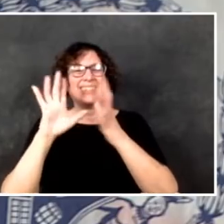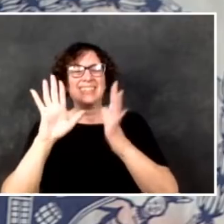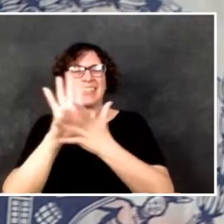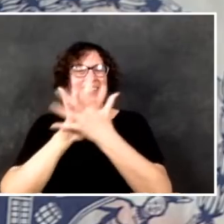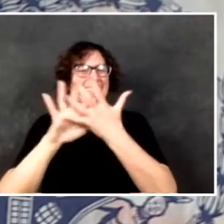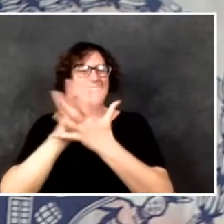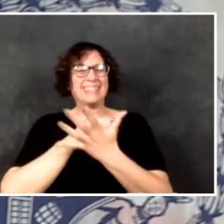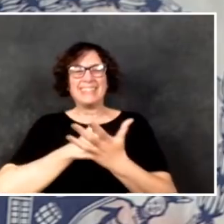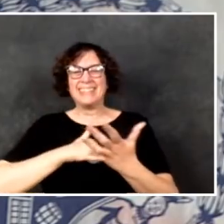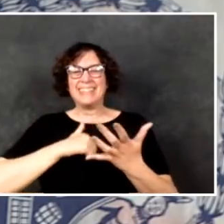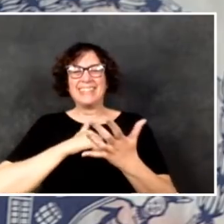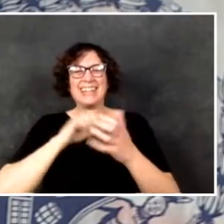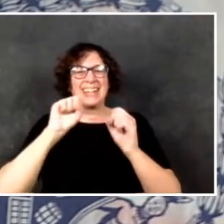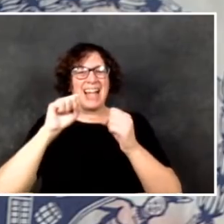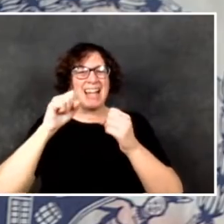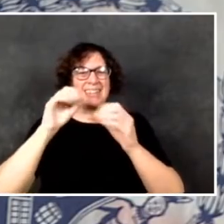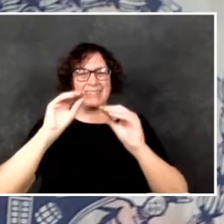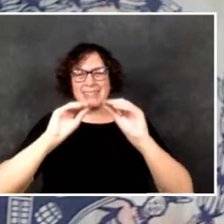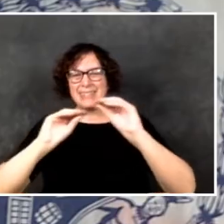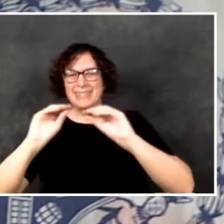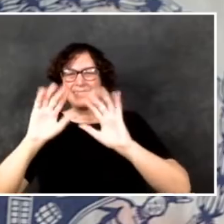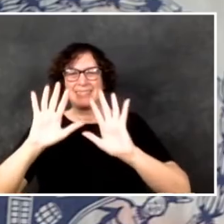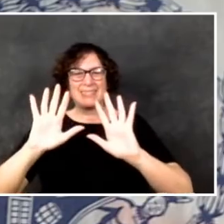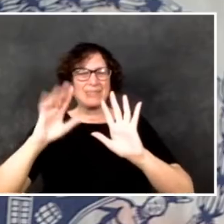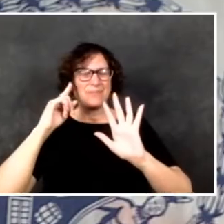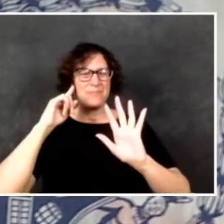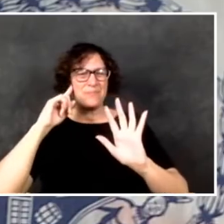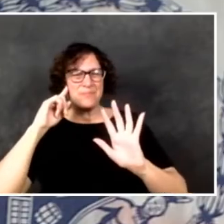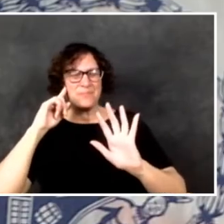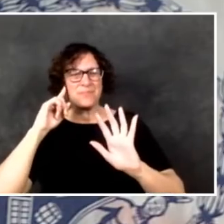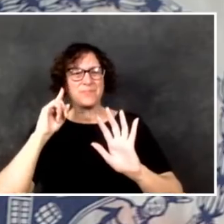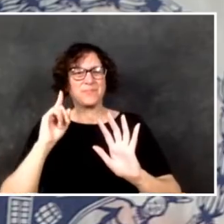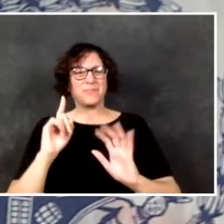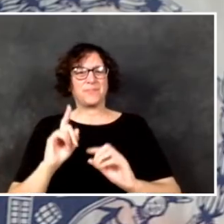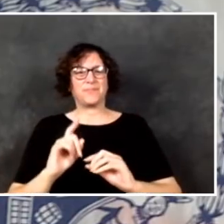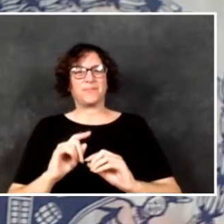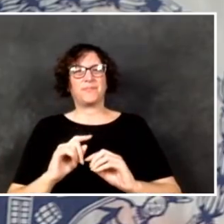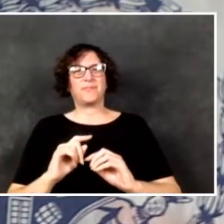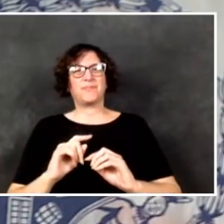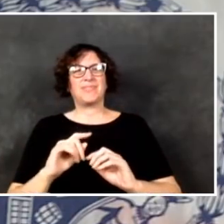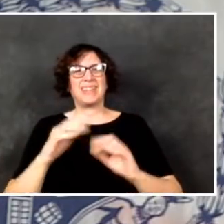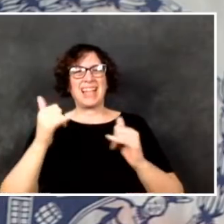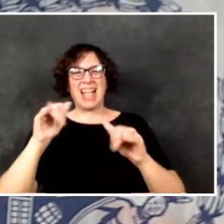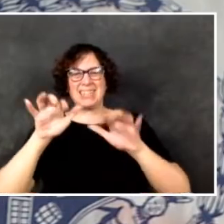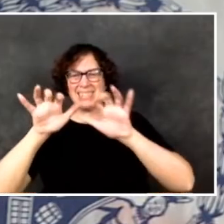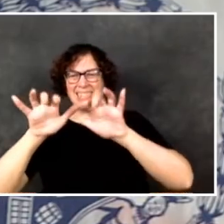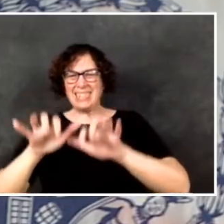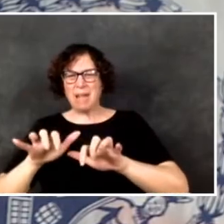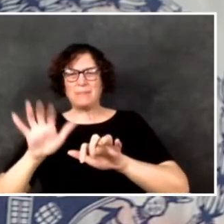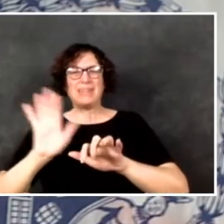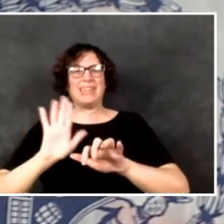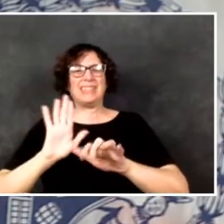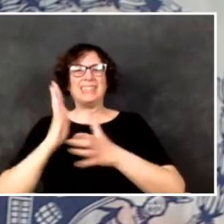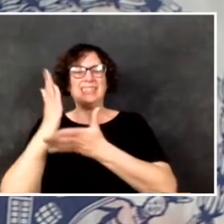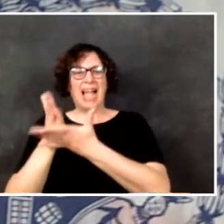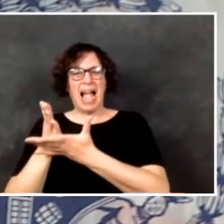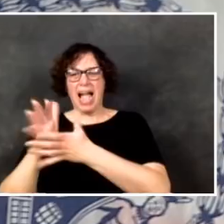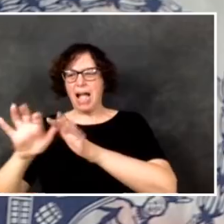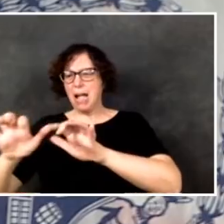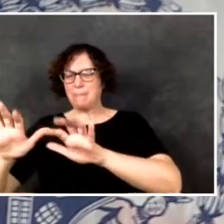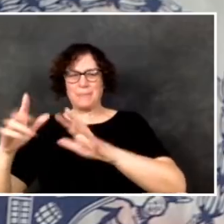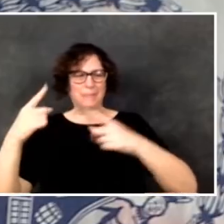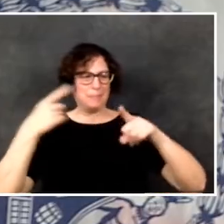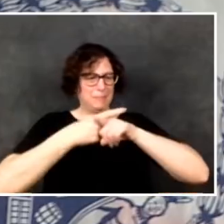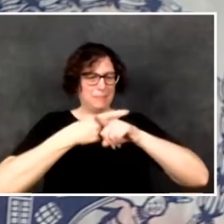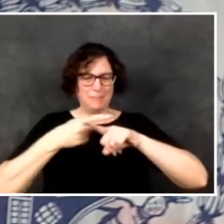stable so we can hear you better? I think you have to stop typing. Yeah, don't type during it. That'd be real helpful. Okay, so